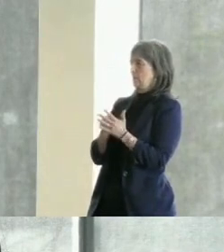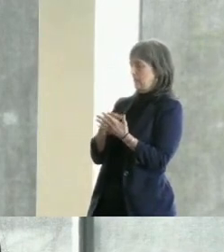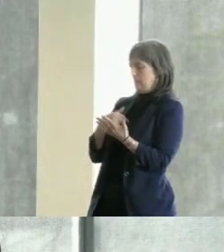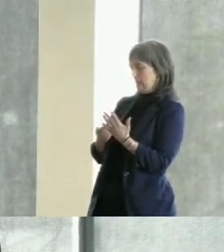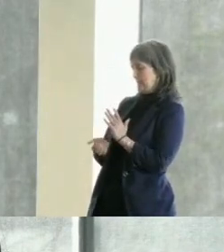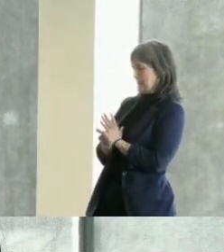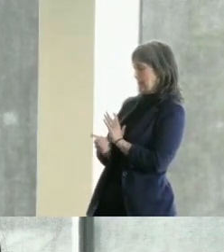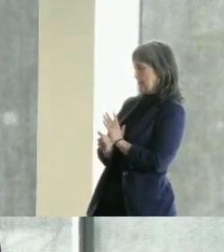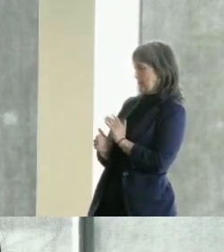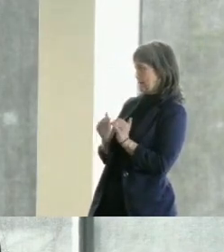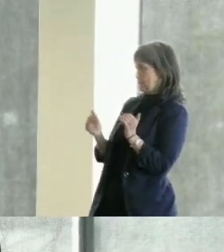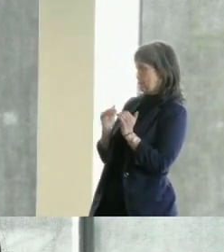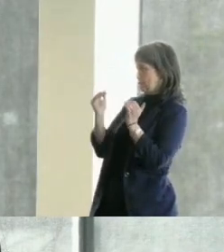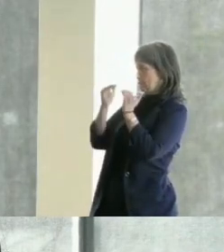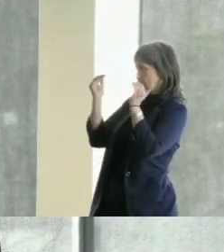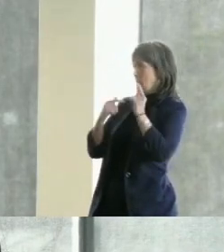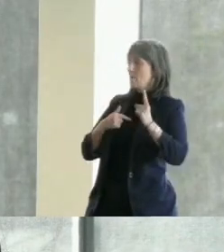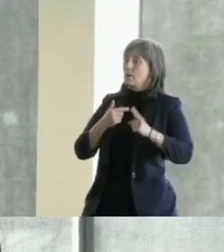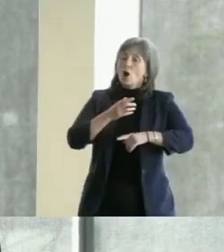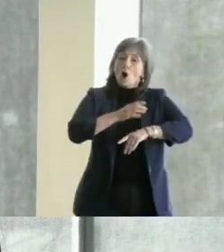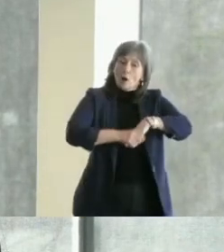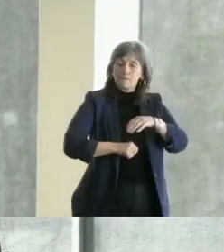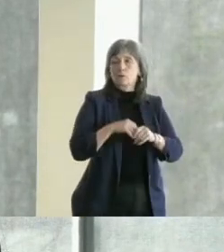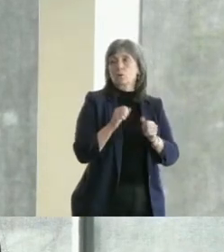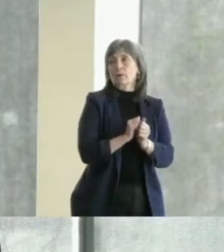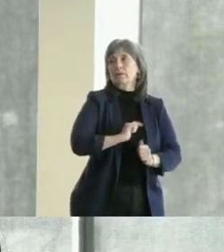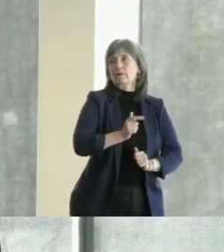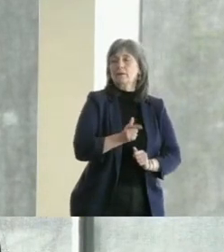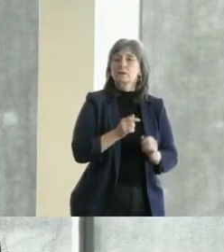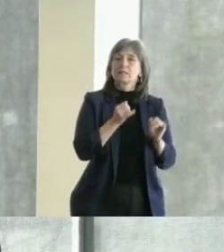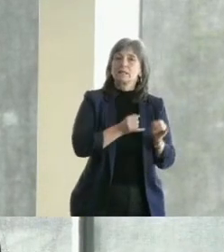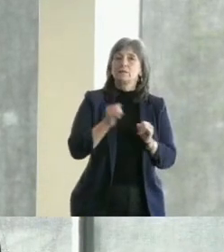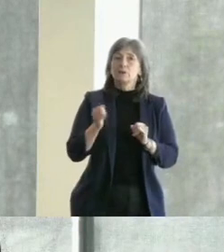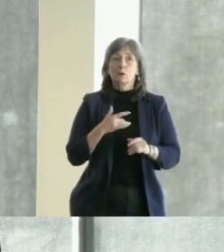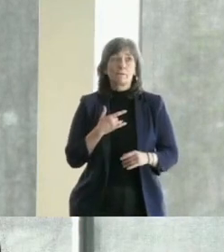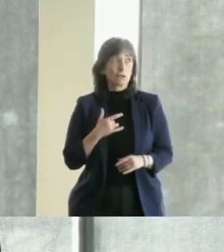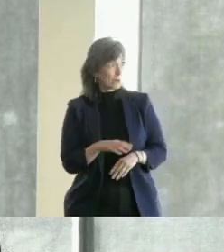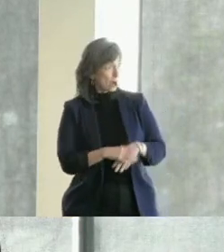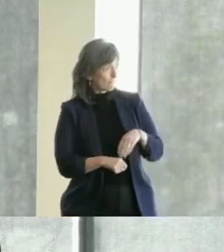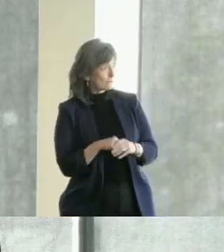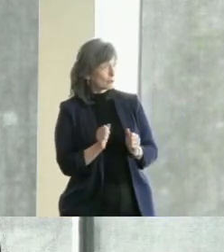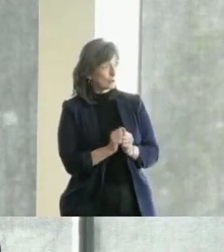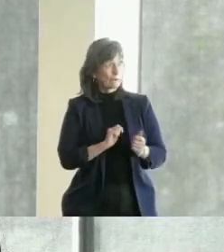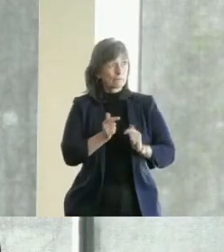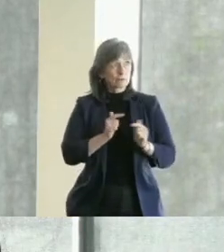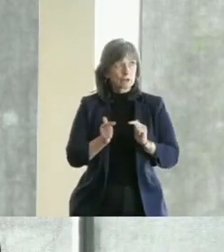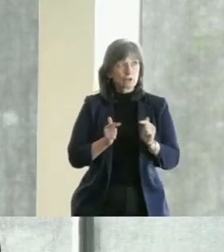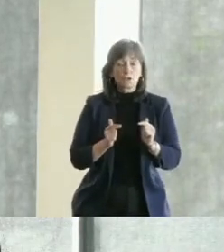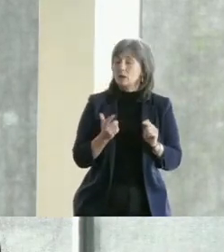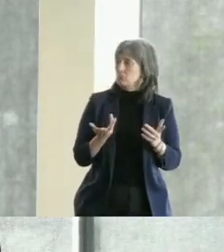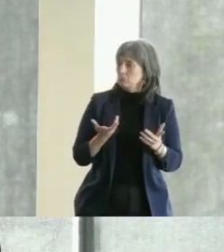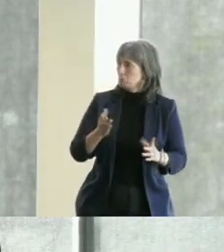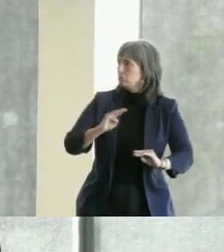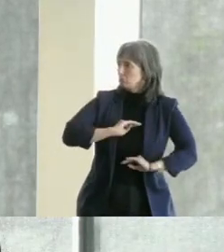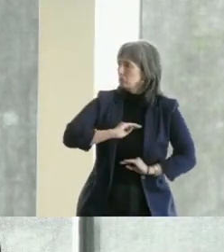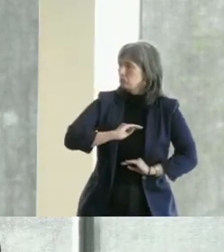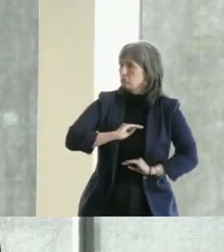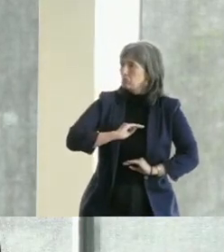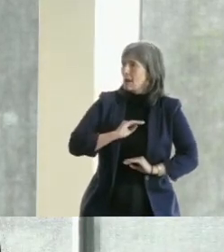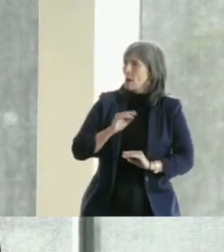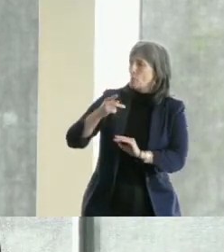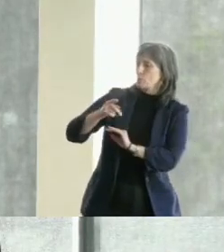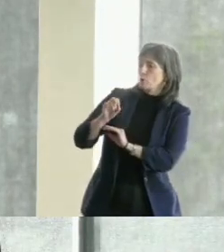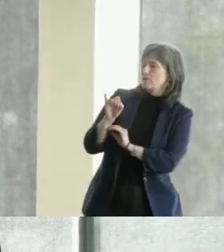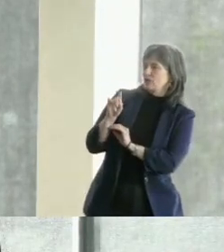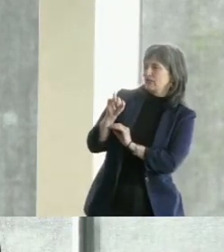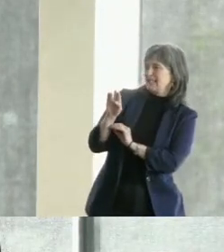consider a proficiency level. So I think comfort is based on the individual's, what they feel they can do. So proficiency seems very